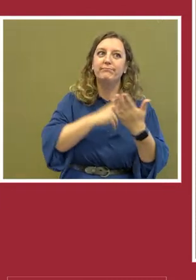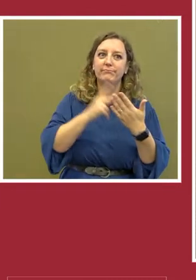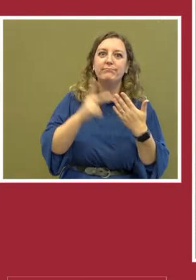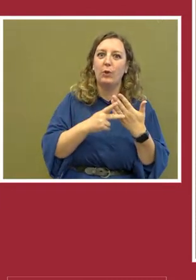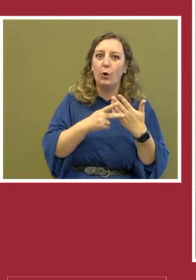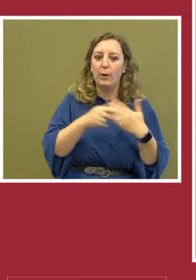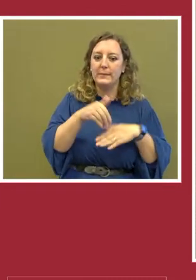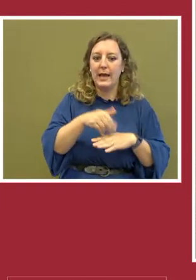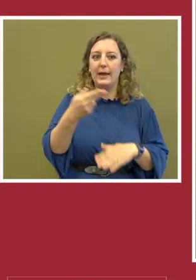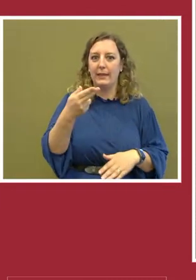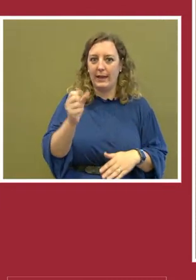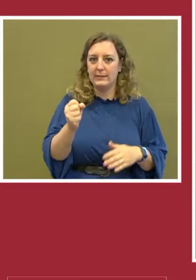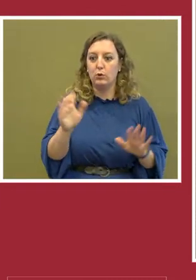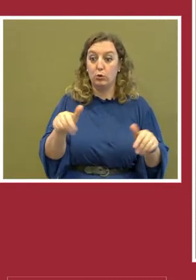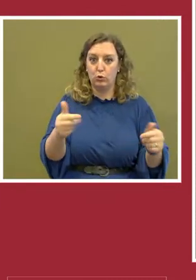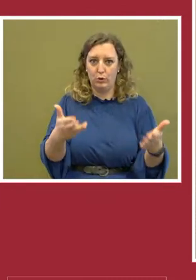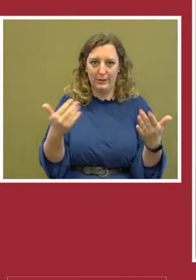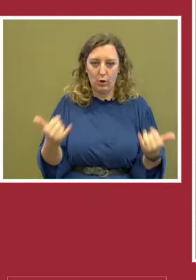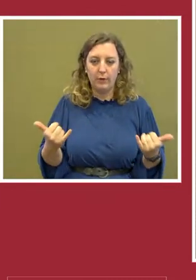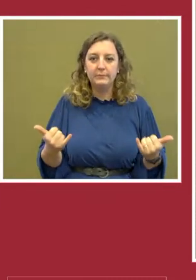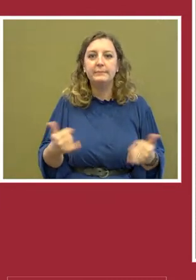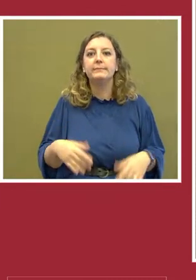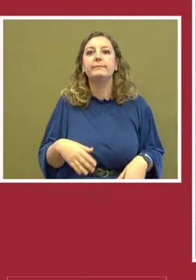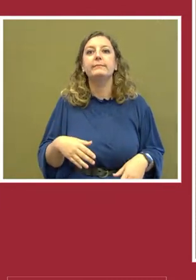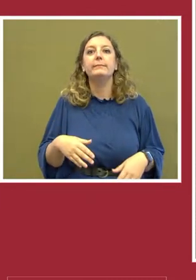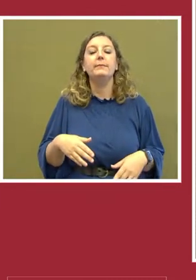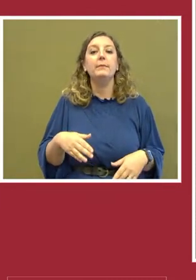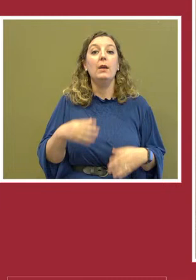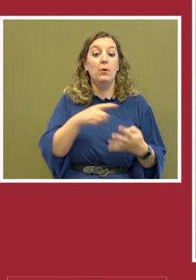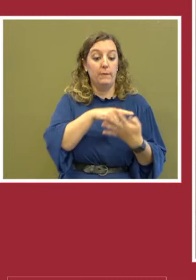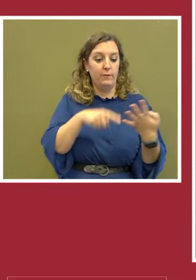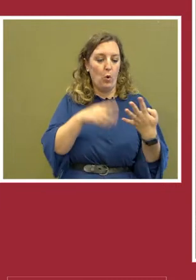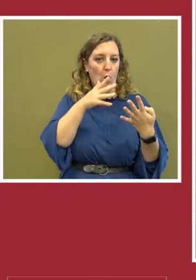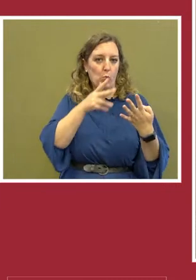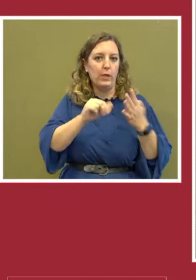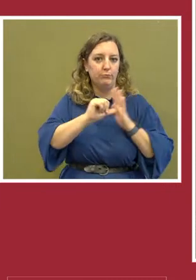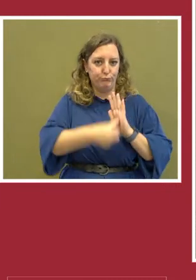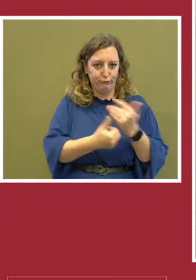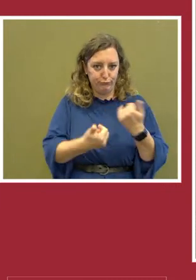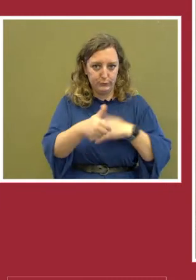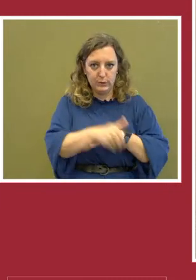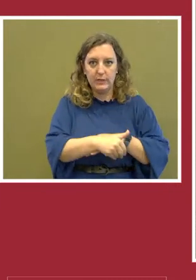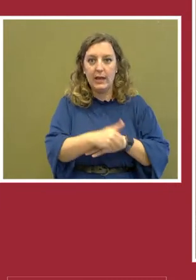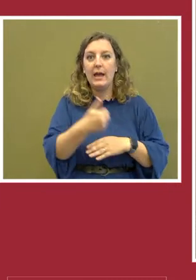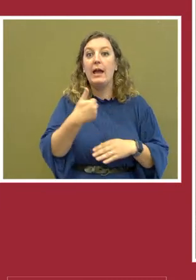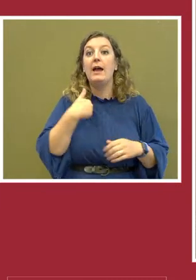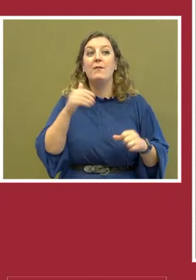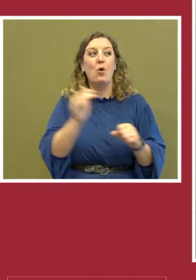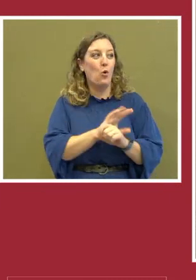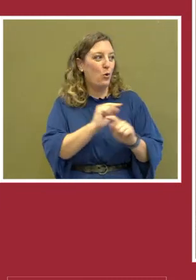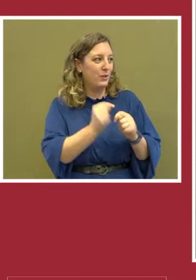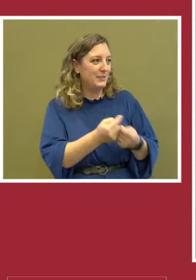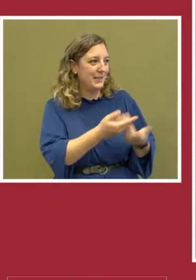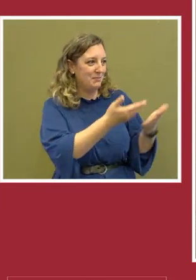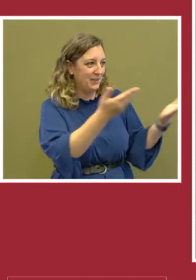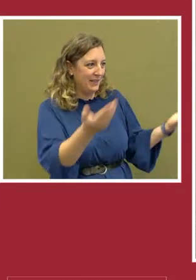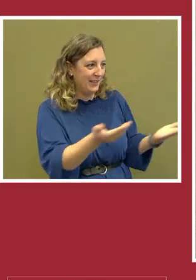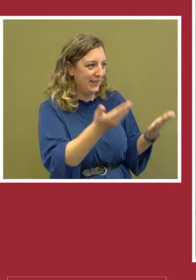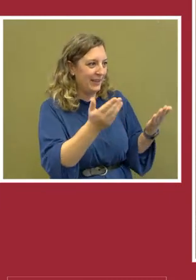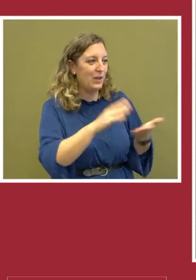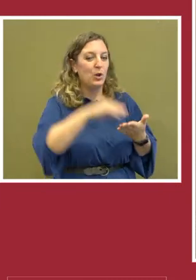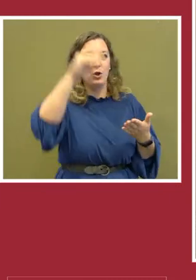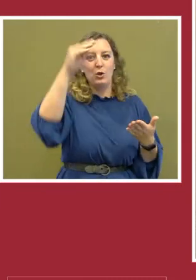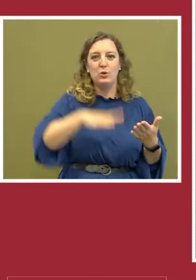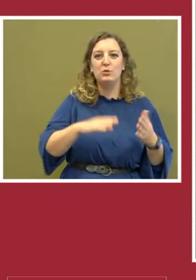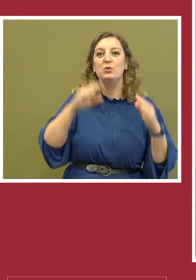that our high schools are currently offering. There's four that we're going to highlight for you this evening, and I have a whole team here. We have